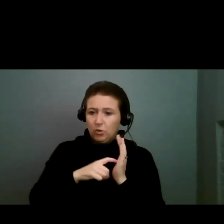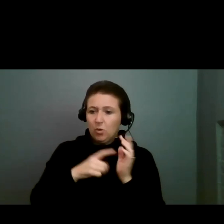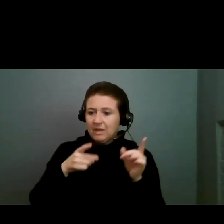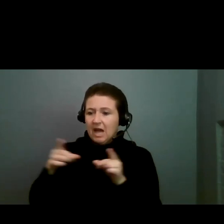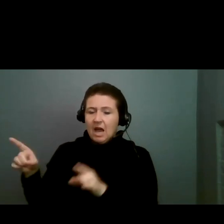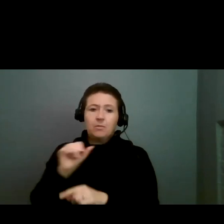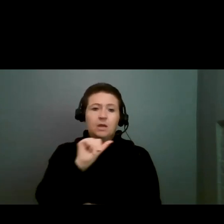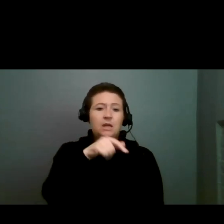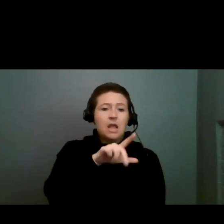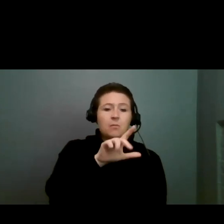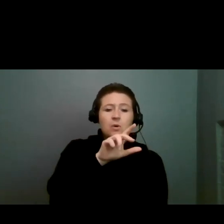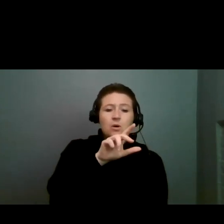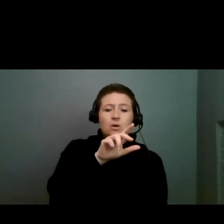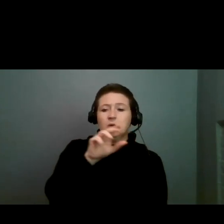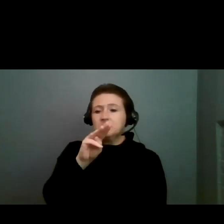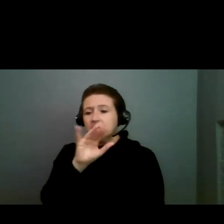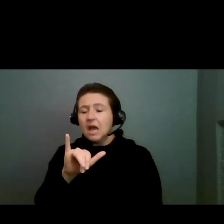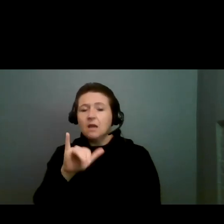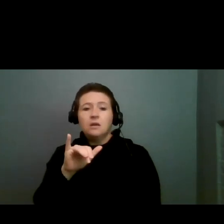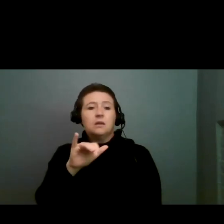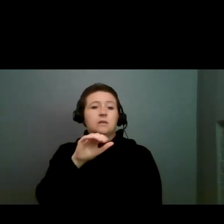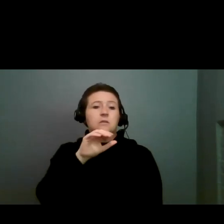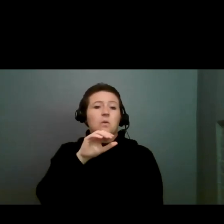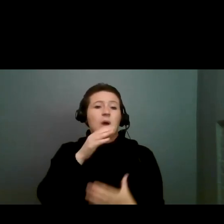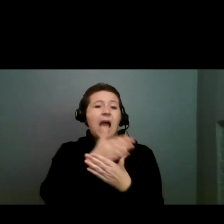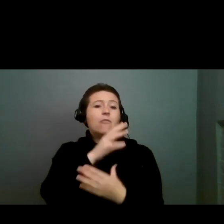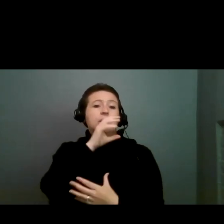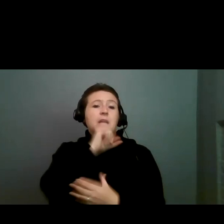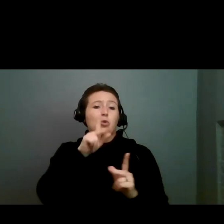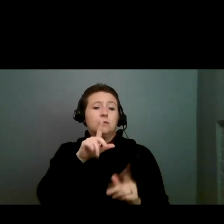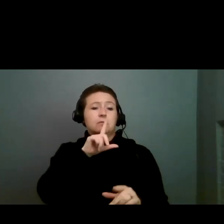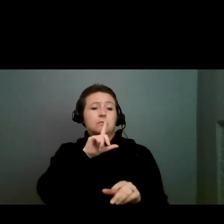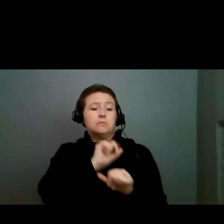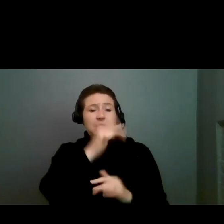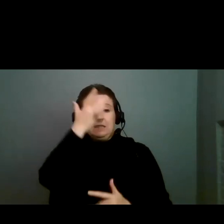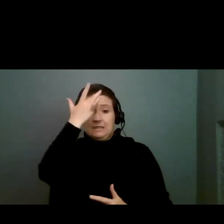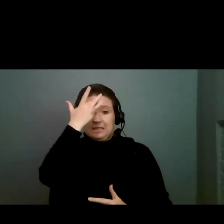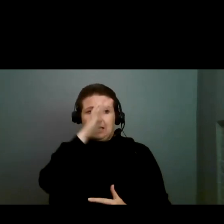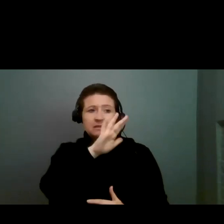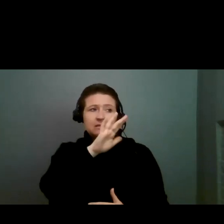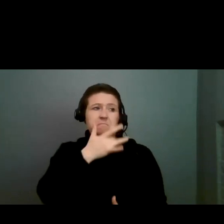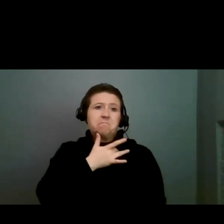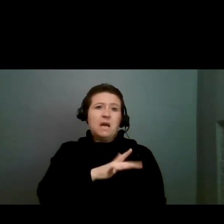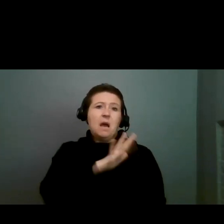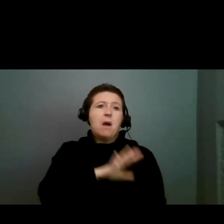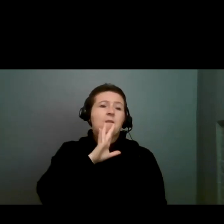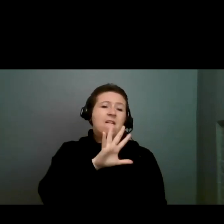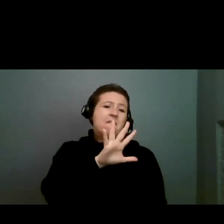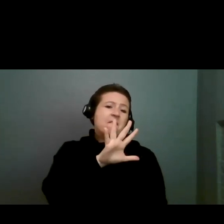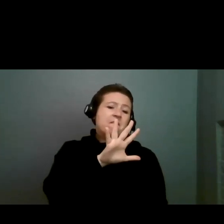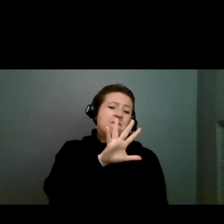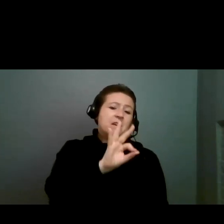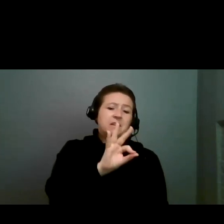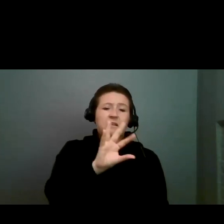and May, the average age of our symptomatic cases approached 60, 59 years during April